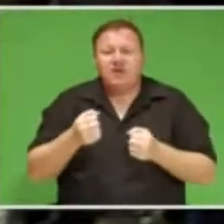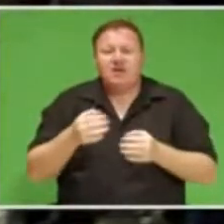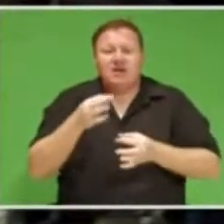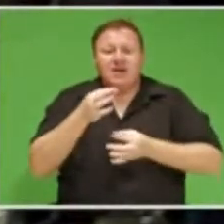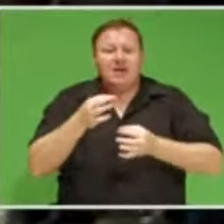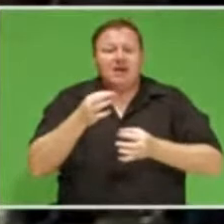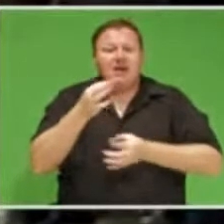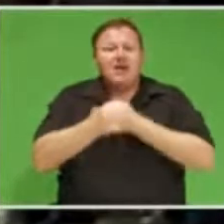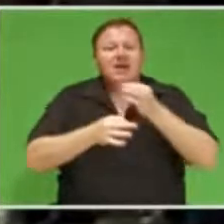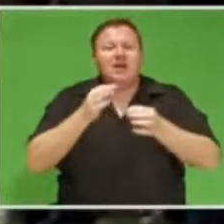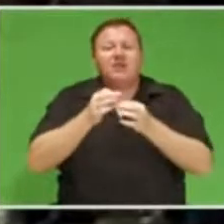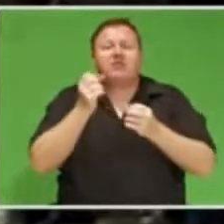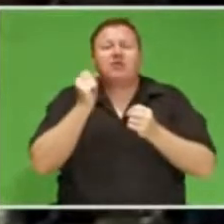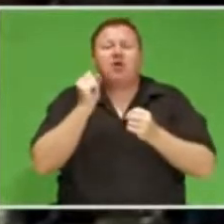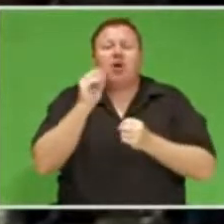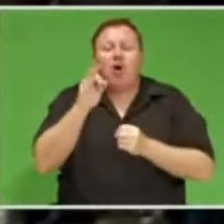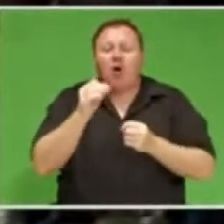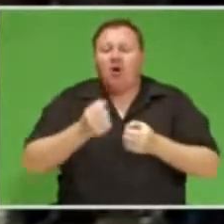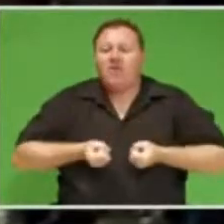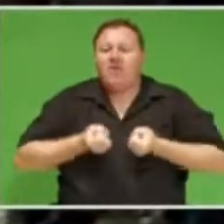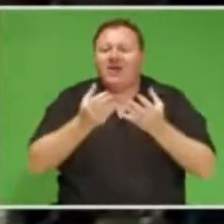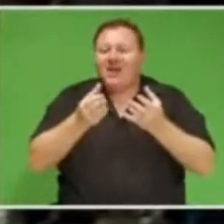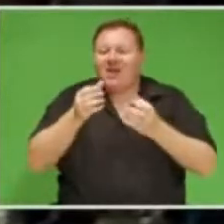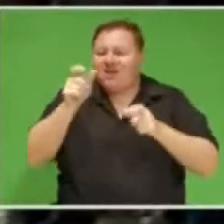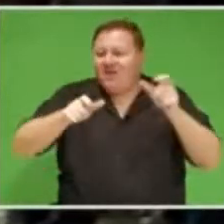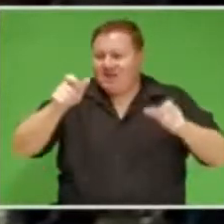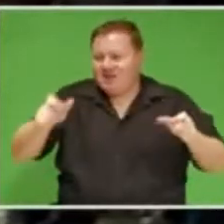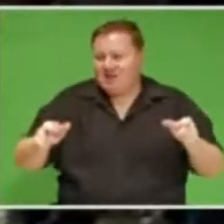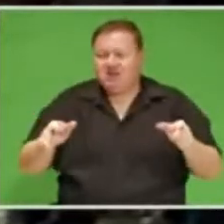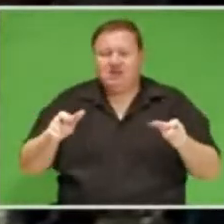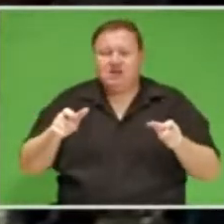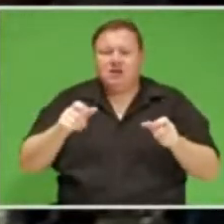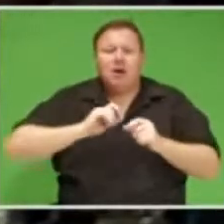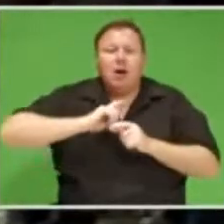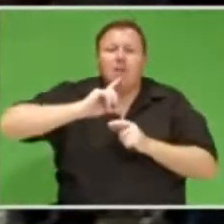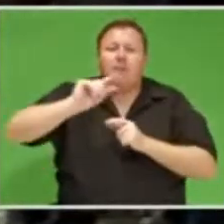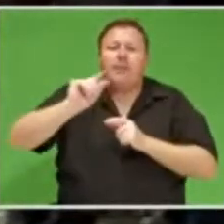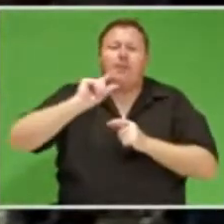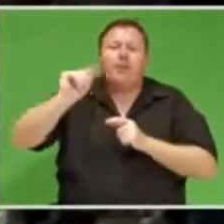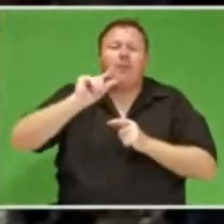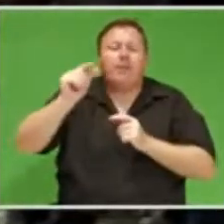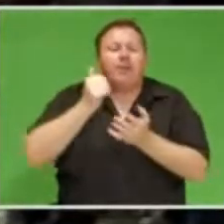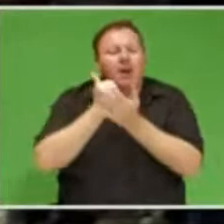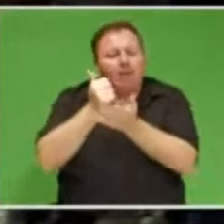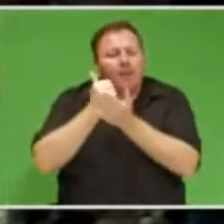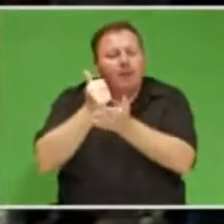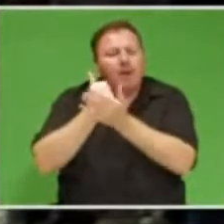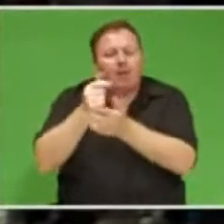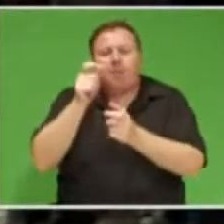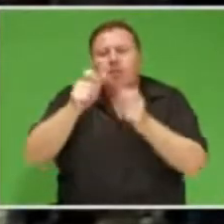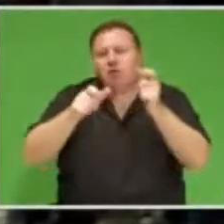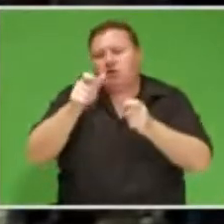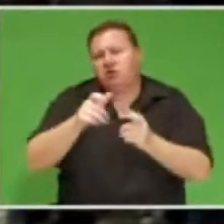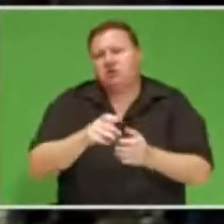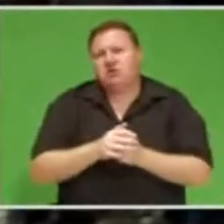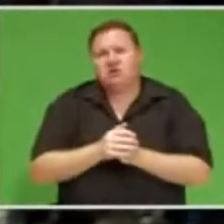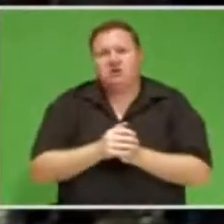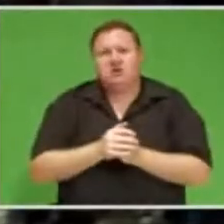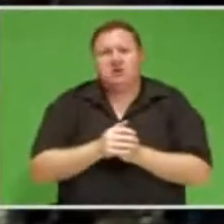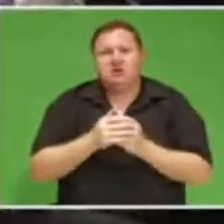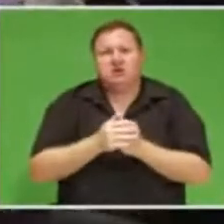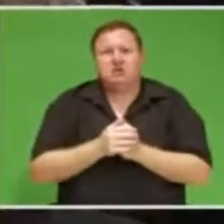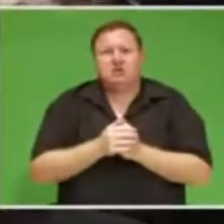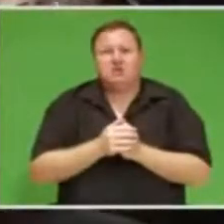the givers who have gone out to help those affected by the earthquake. As they